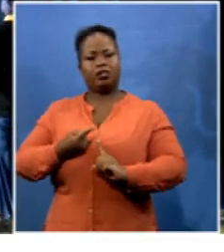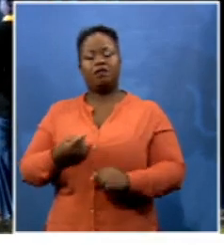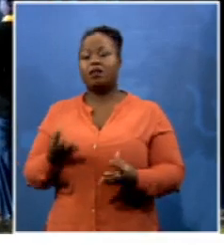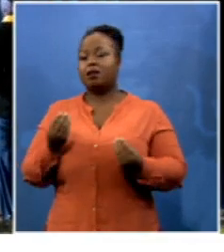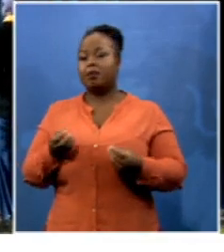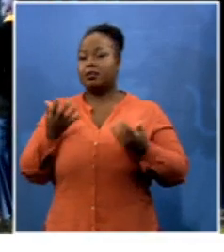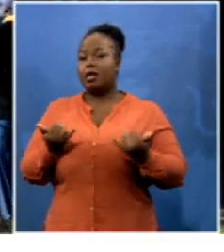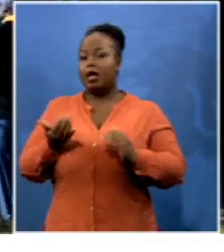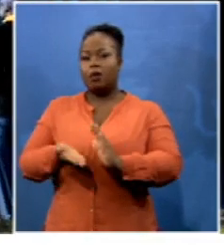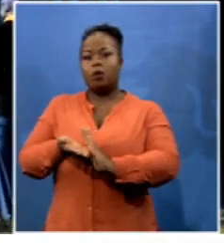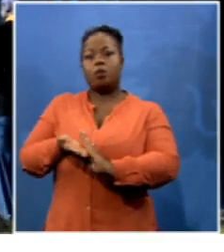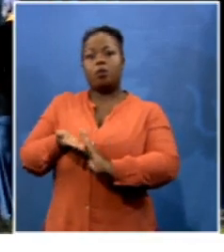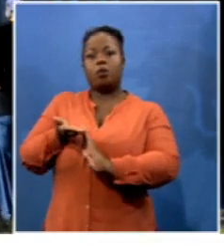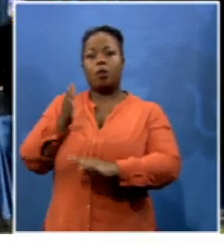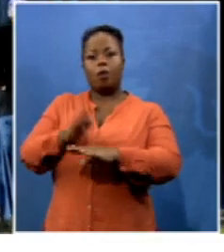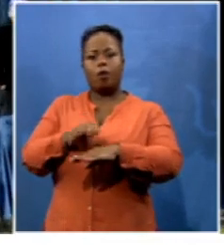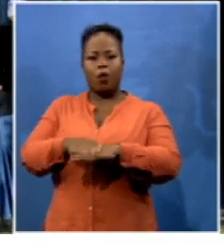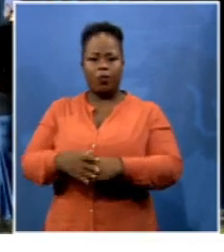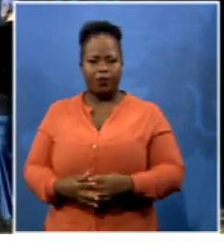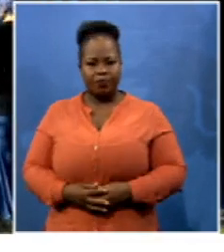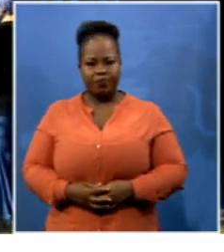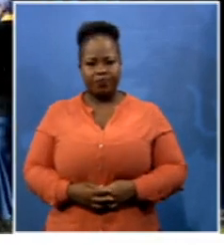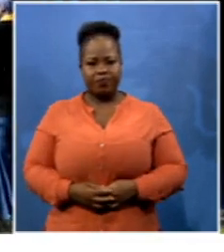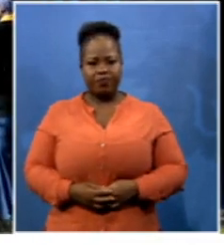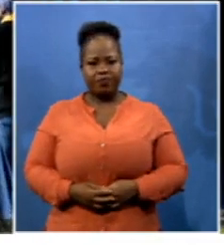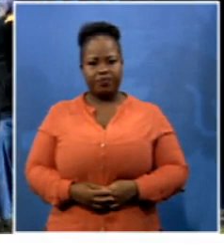Cape are really going up at a rapid pace.